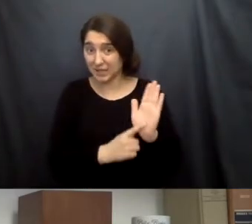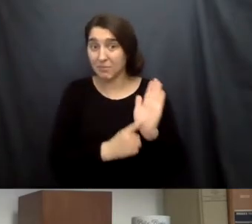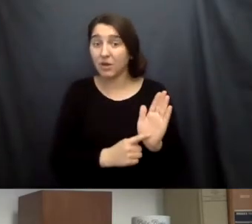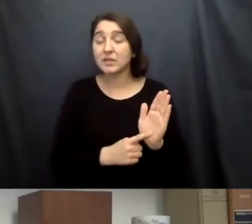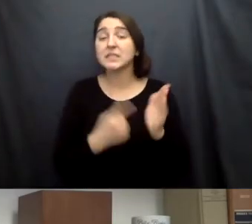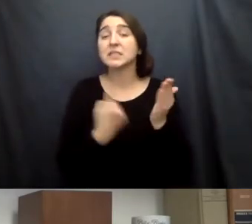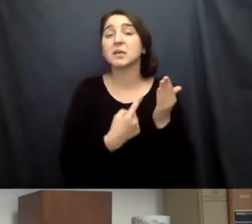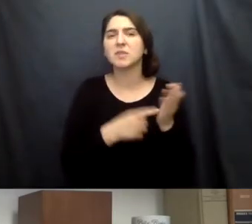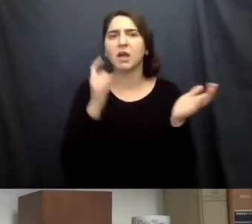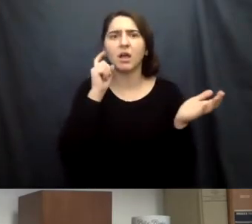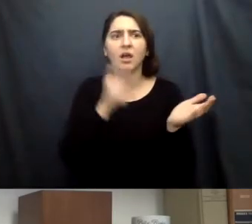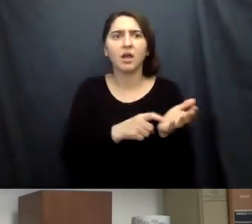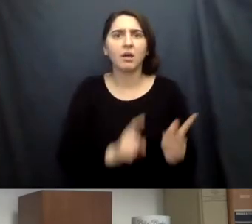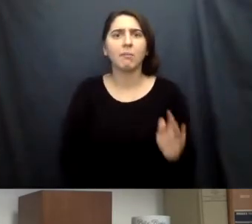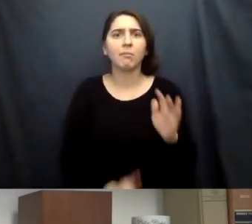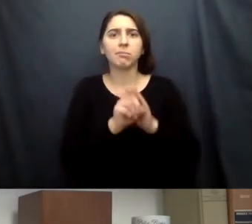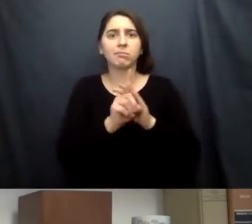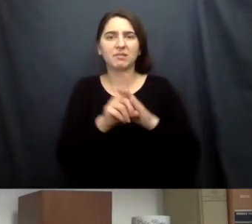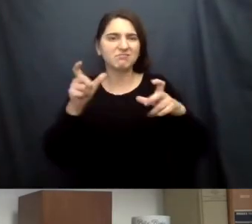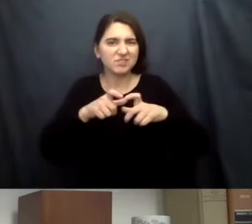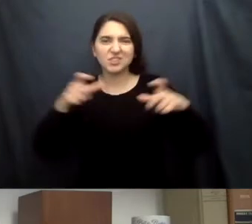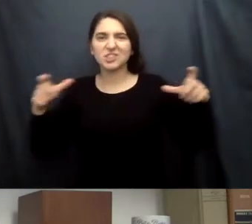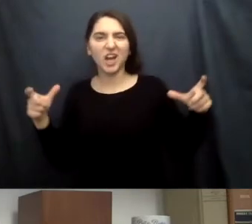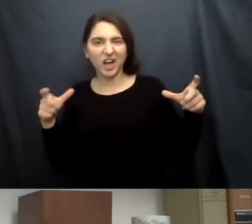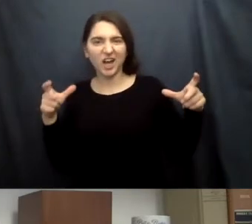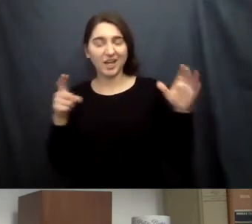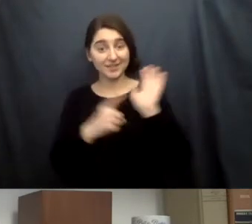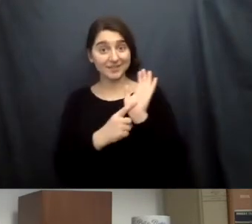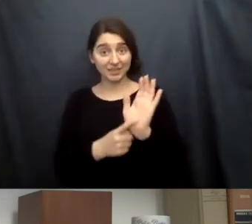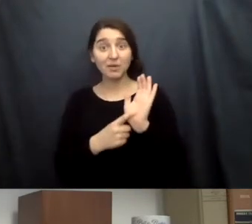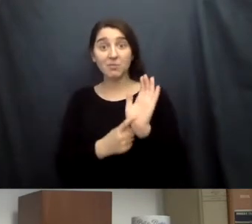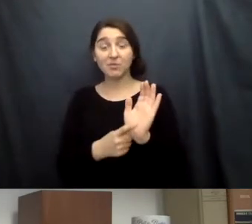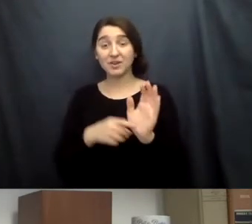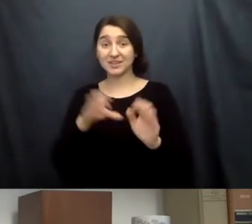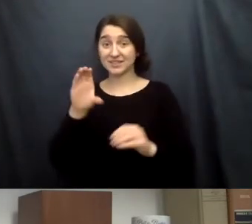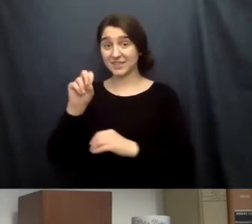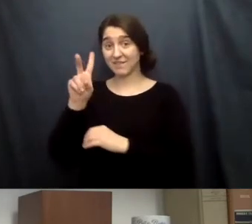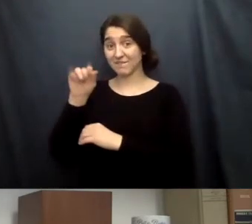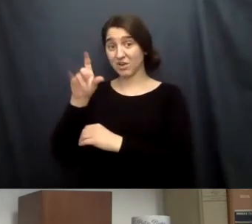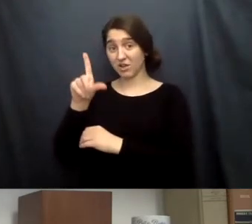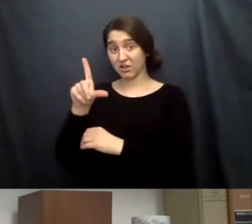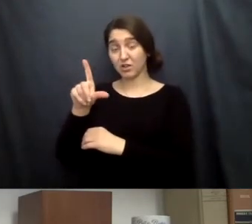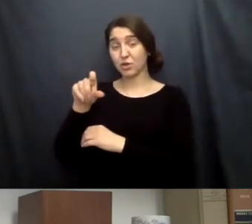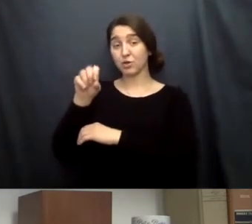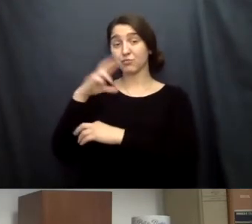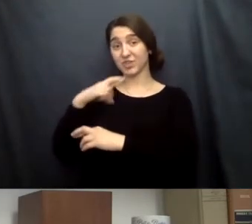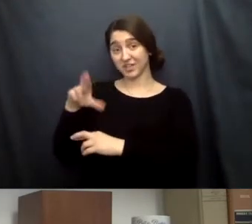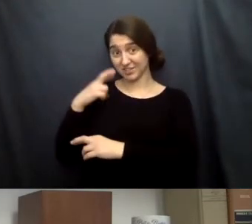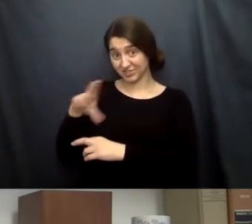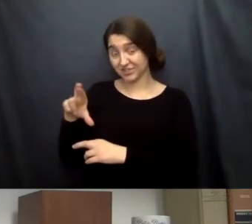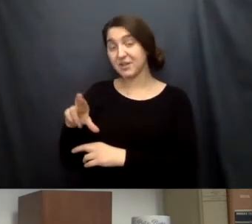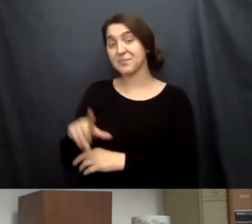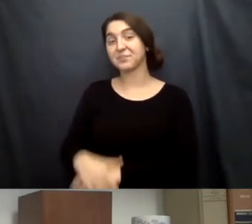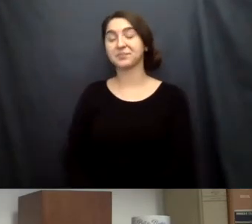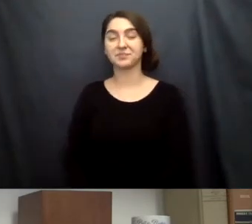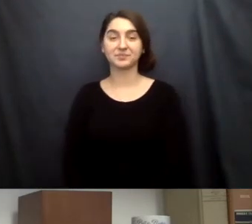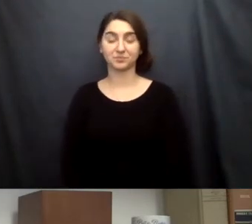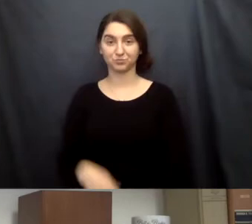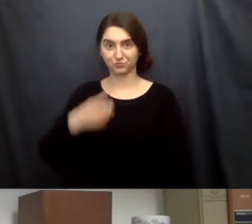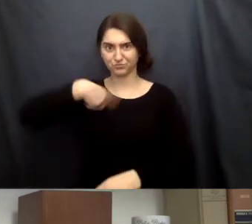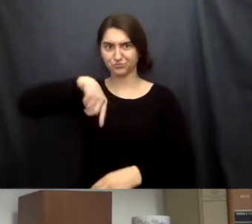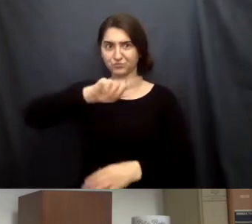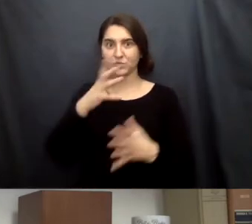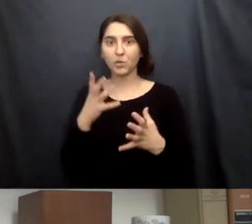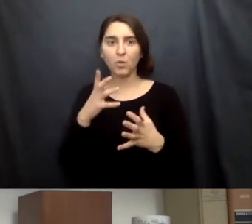more mundane examples of Christian nationalism that sometimes show up more like exaggerated examples of